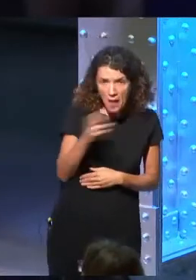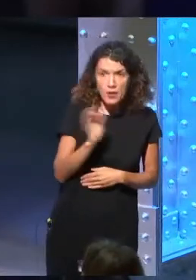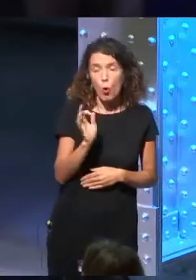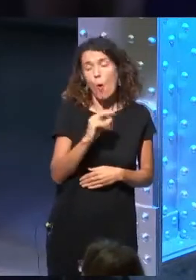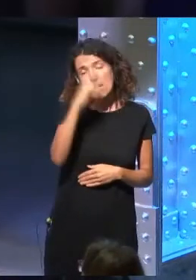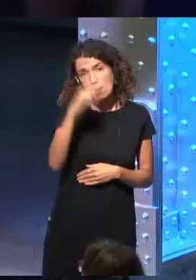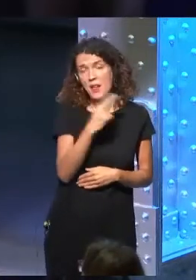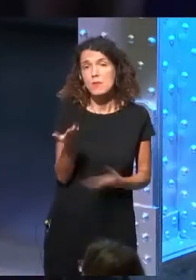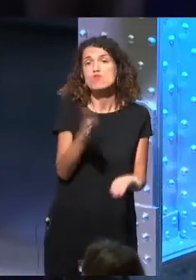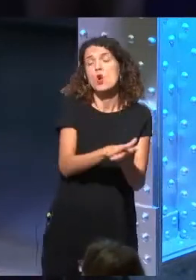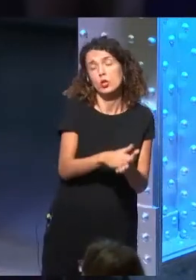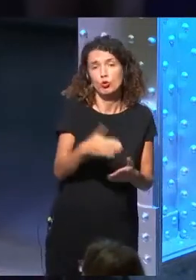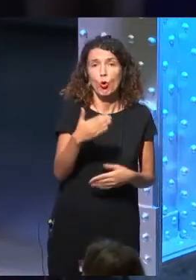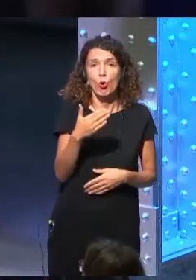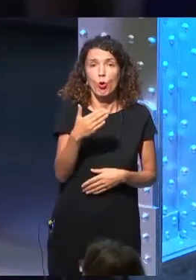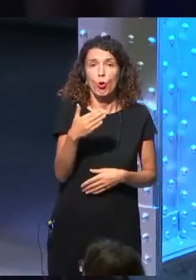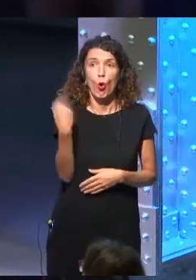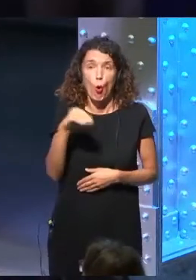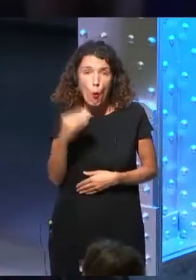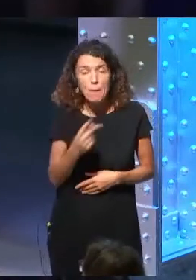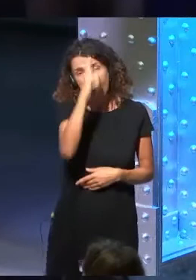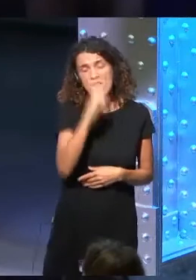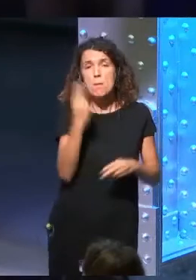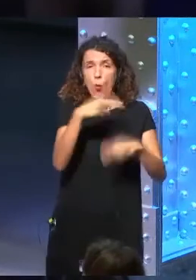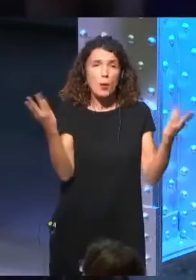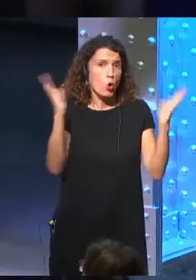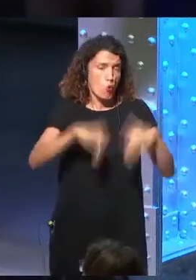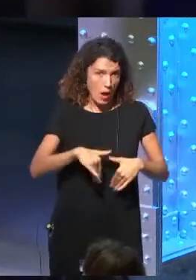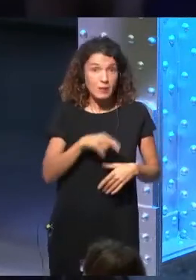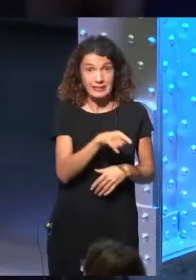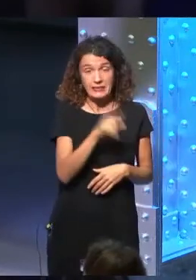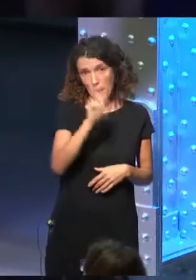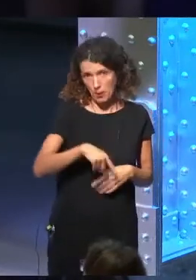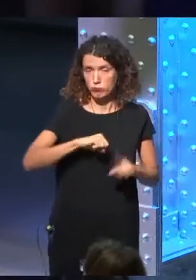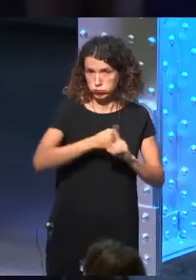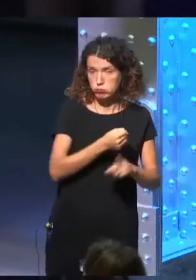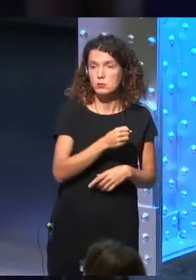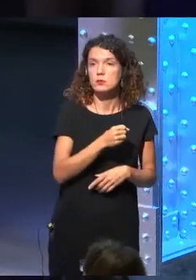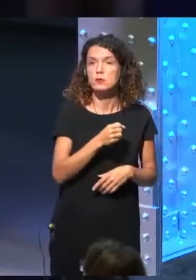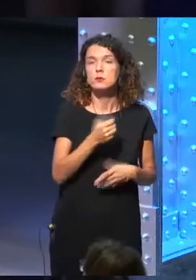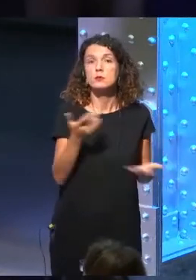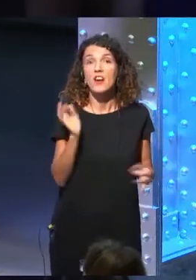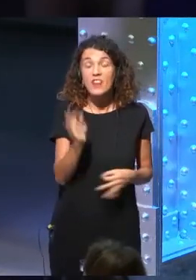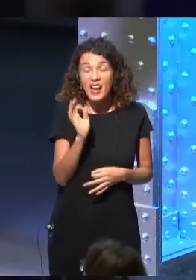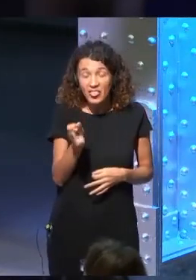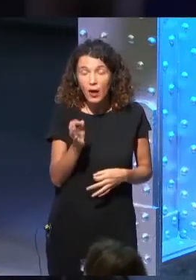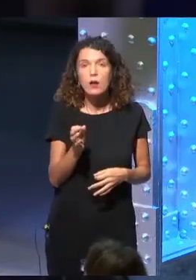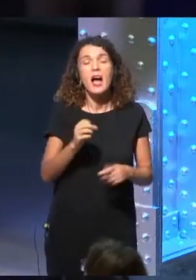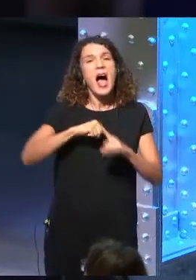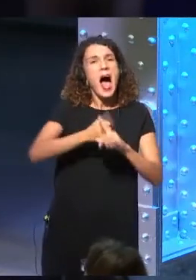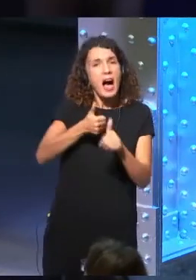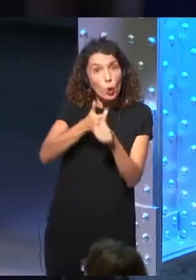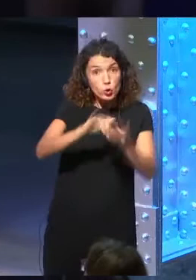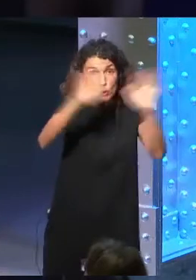public profile whatsoever. But the truth is that abuse online does target